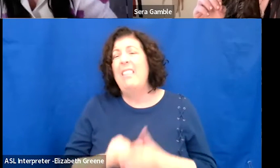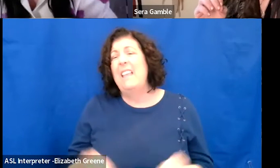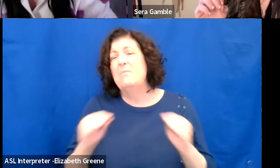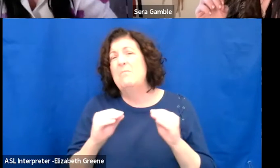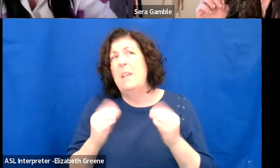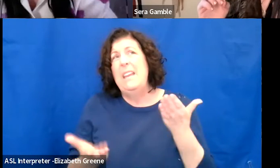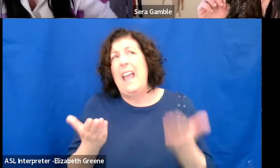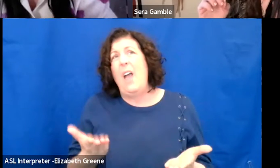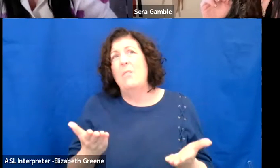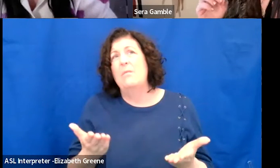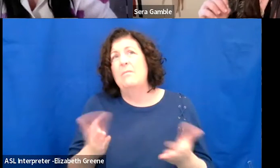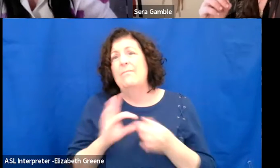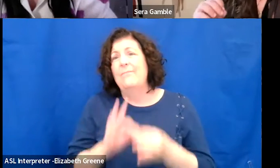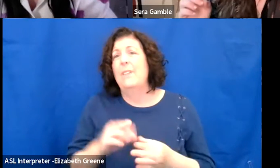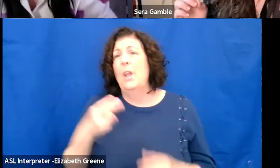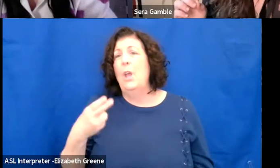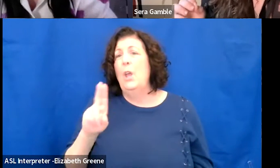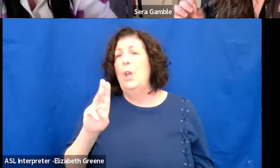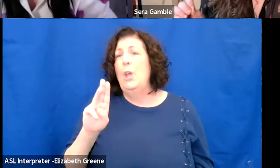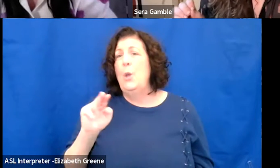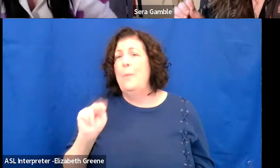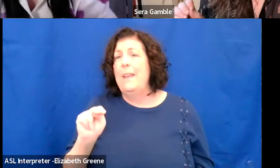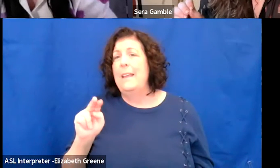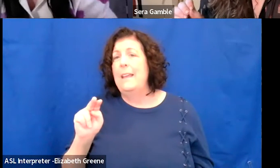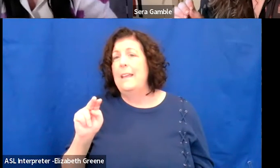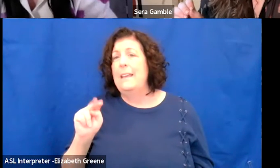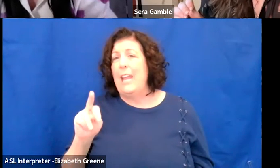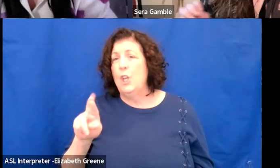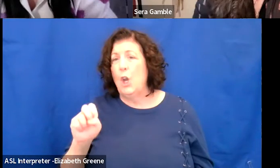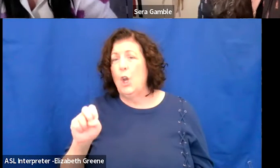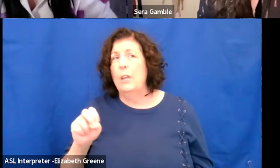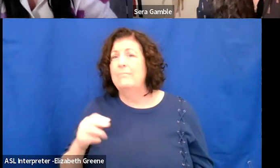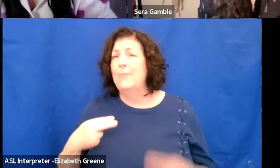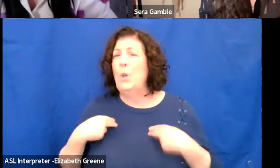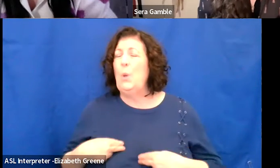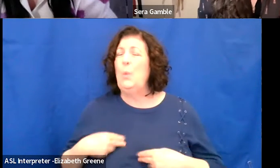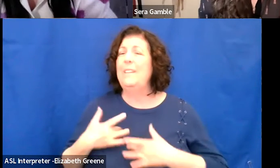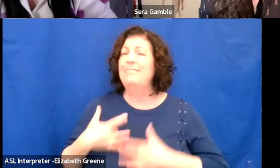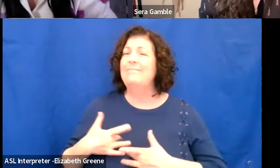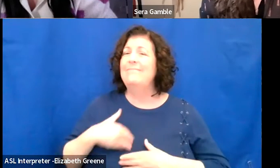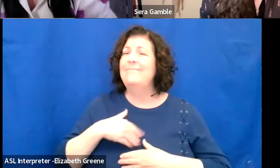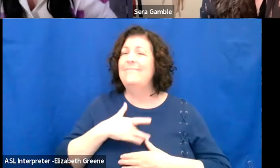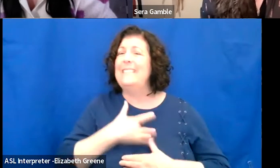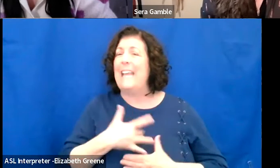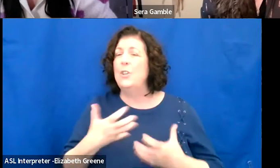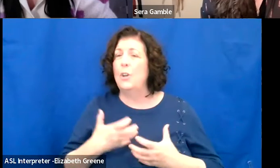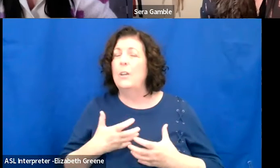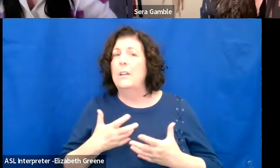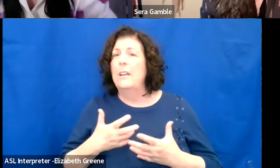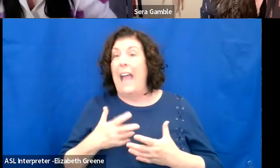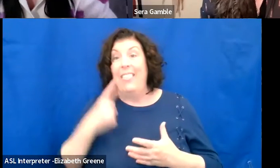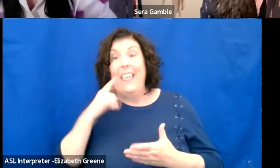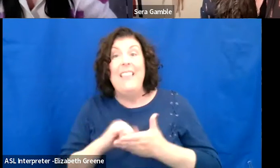make decisions. And I think part of the reason mini rooms have become such a thing is because people don't want to pick things up straight to